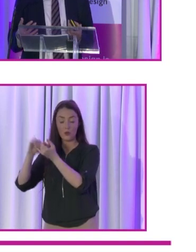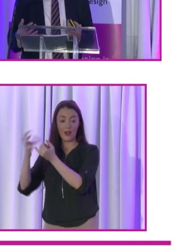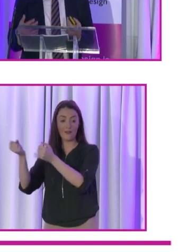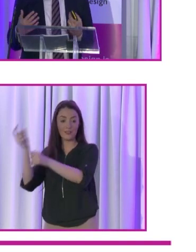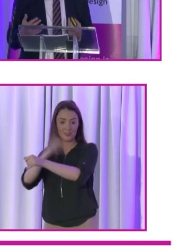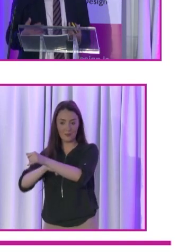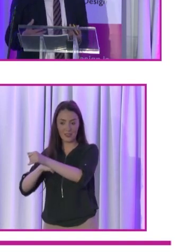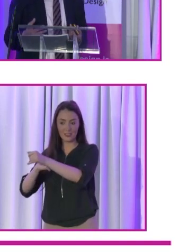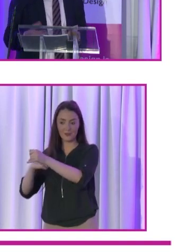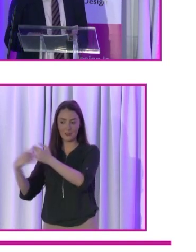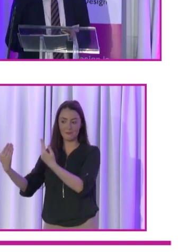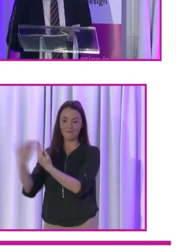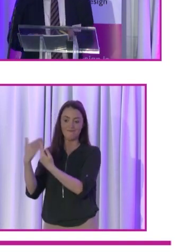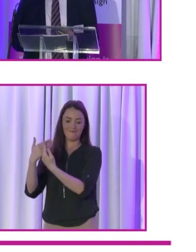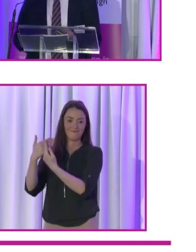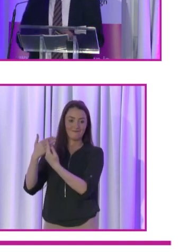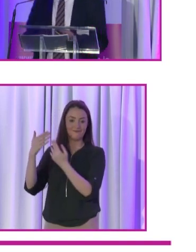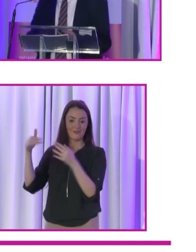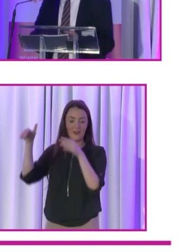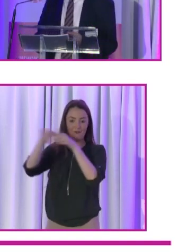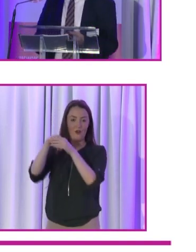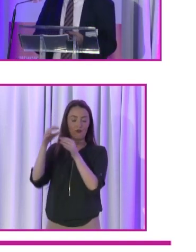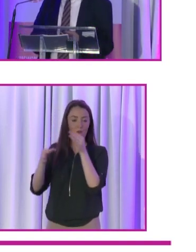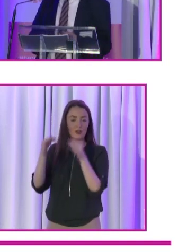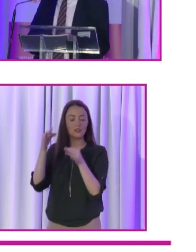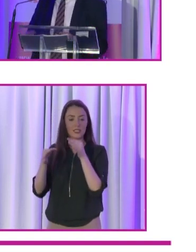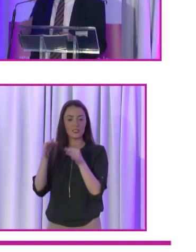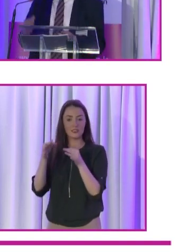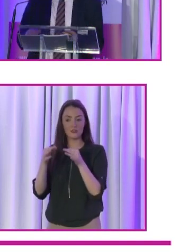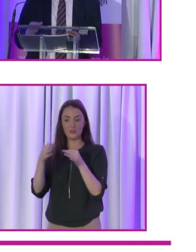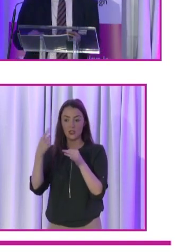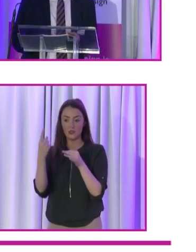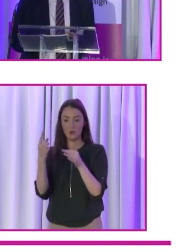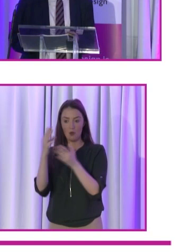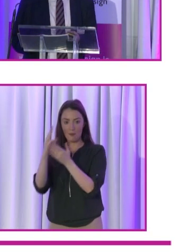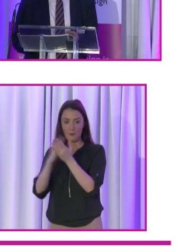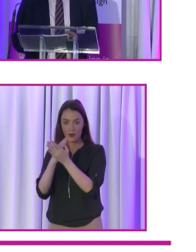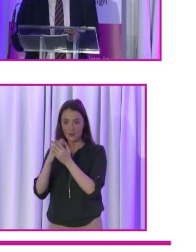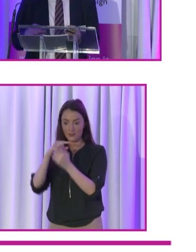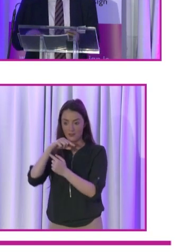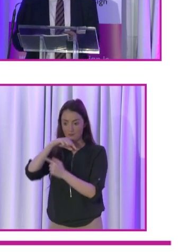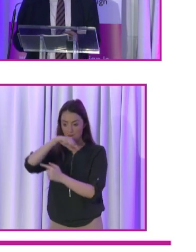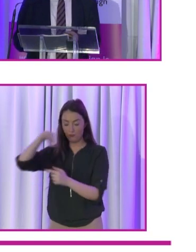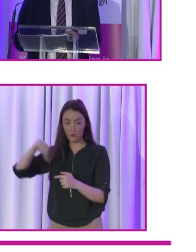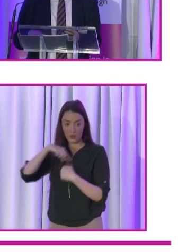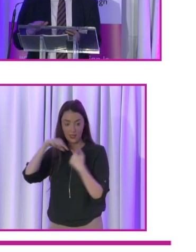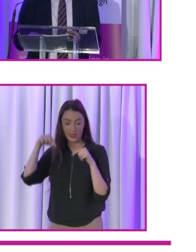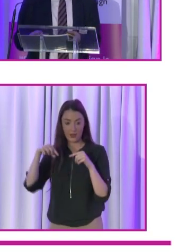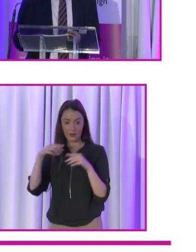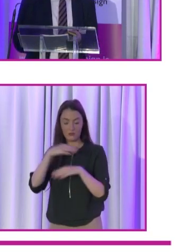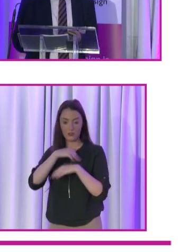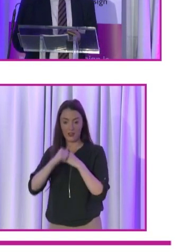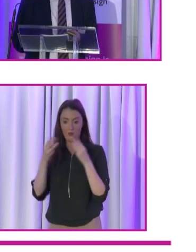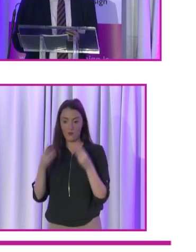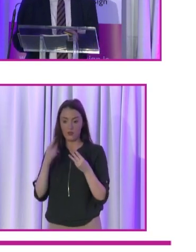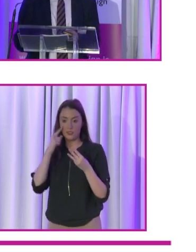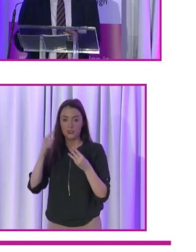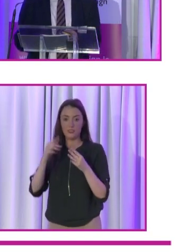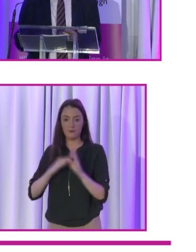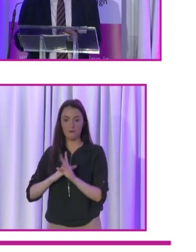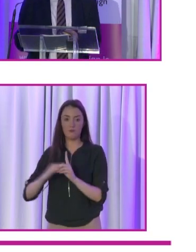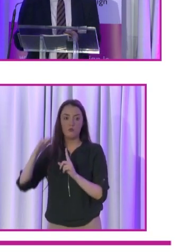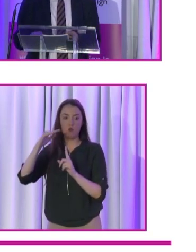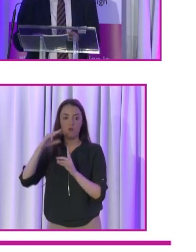really get into politics. So that is one of the aspects that we are stressing very much in order to increase the